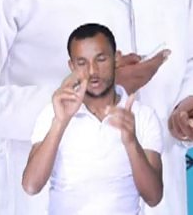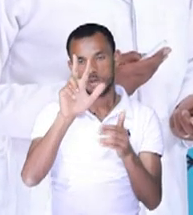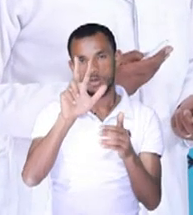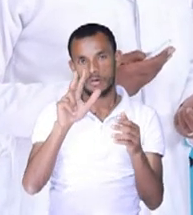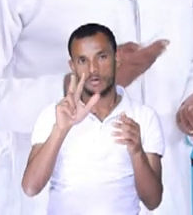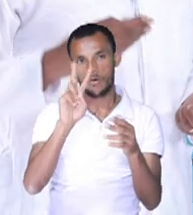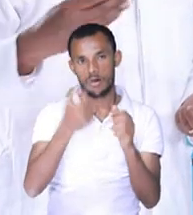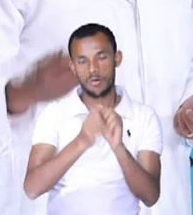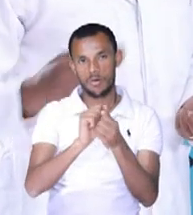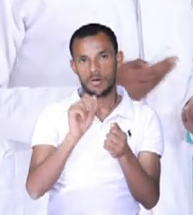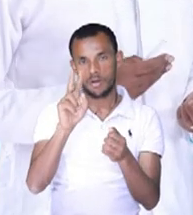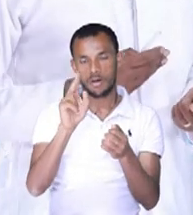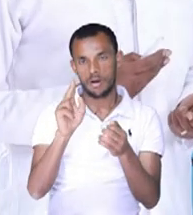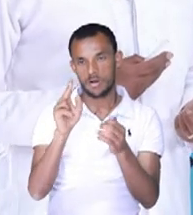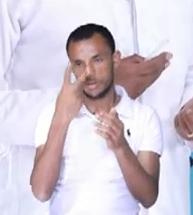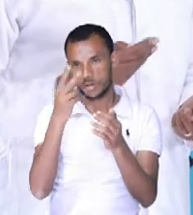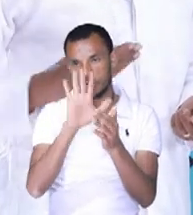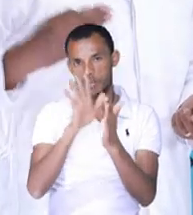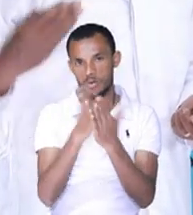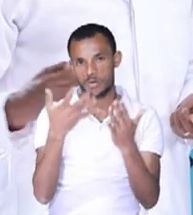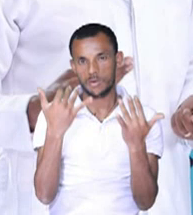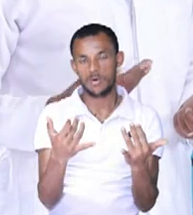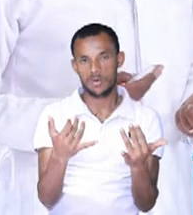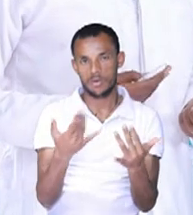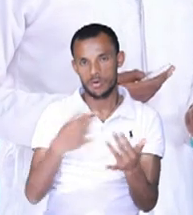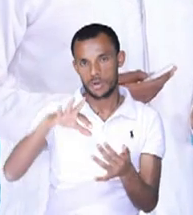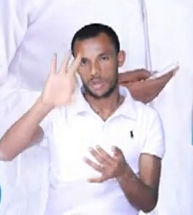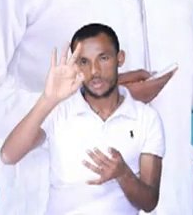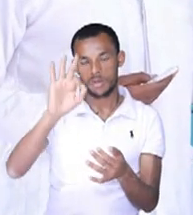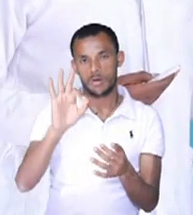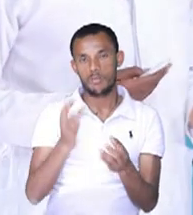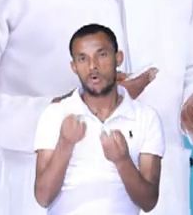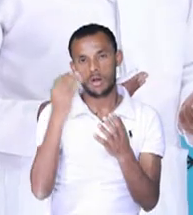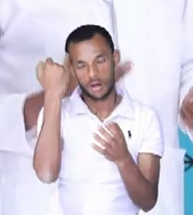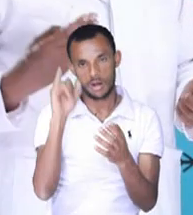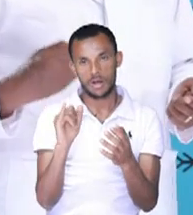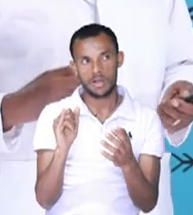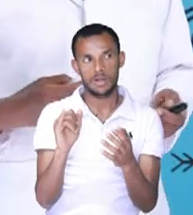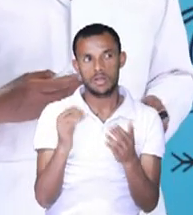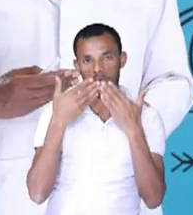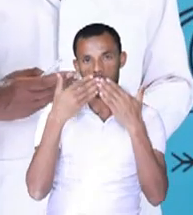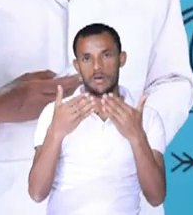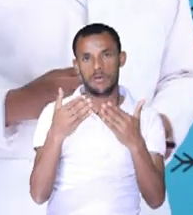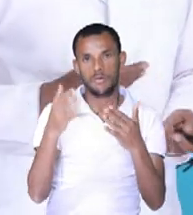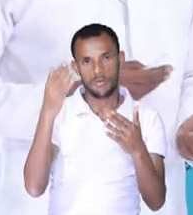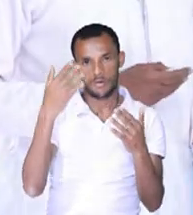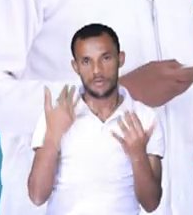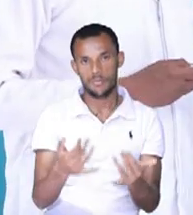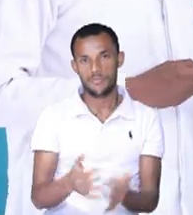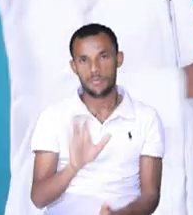variables. You can refer your text to get more idea about these problems. Thank you for today.